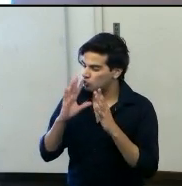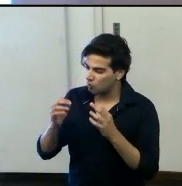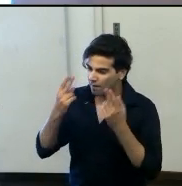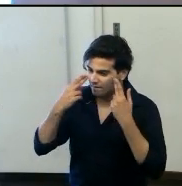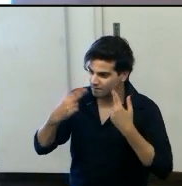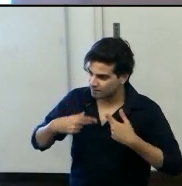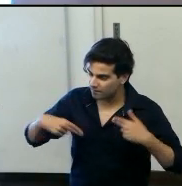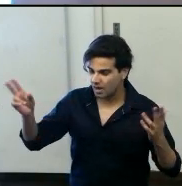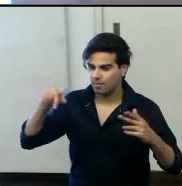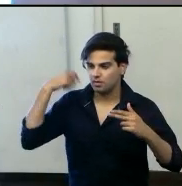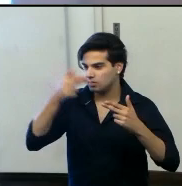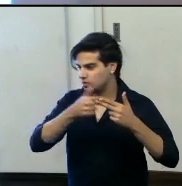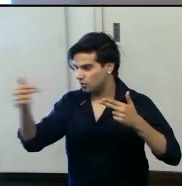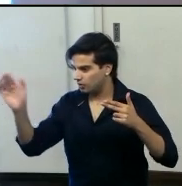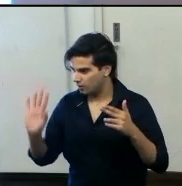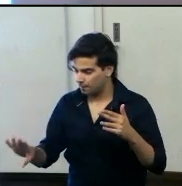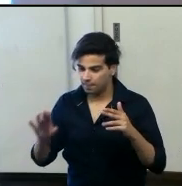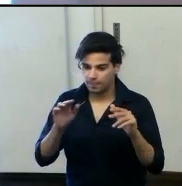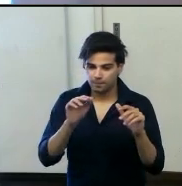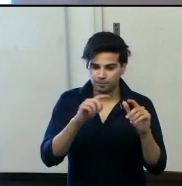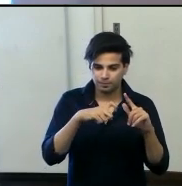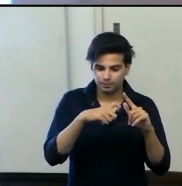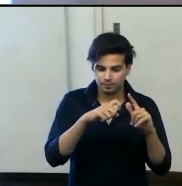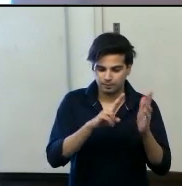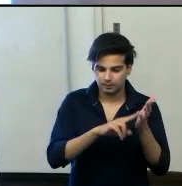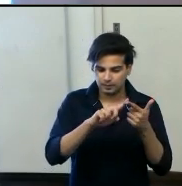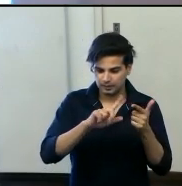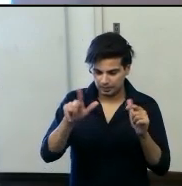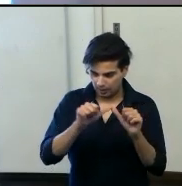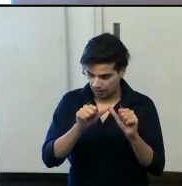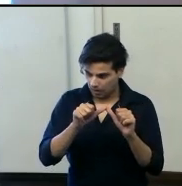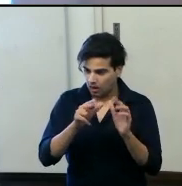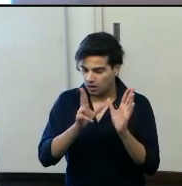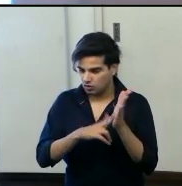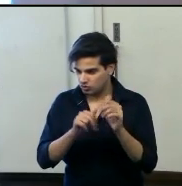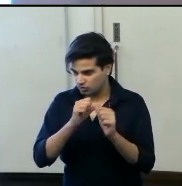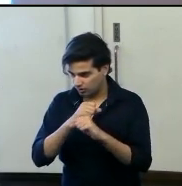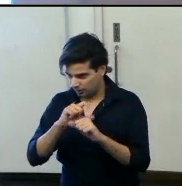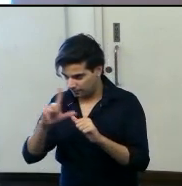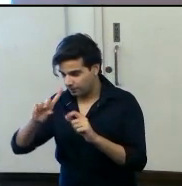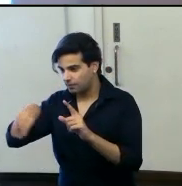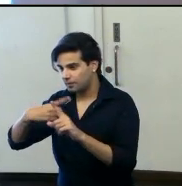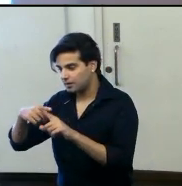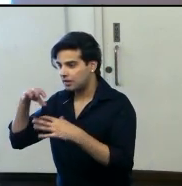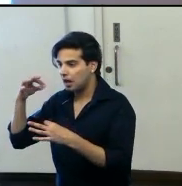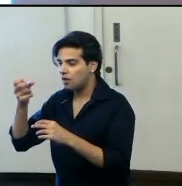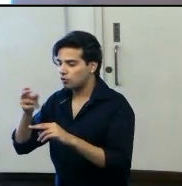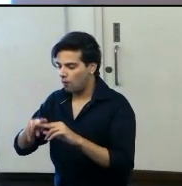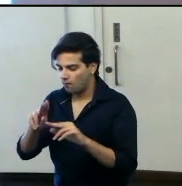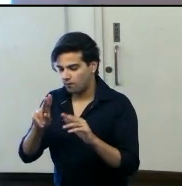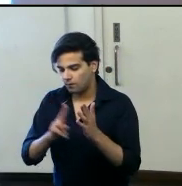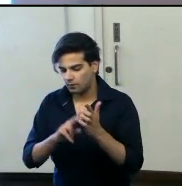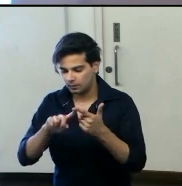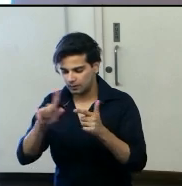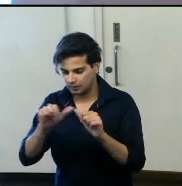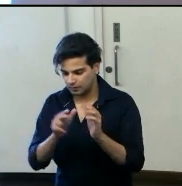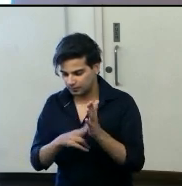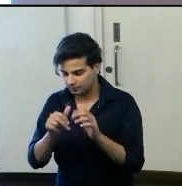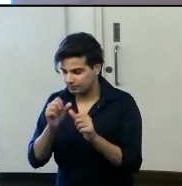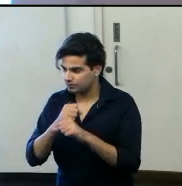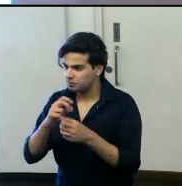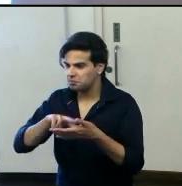episode, Neelanjaneya Nritya, it is called, the dance of Neelanjane. And it is all around